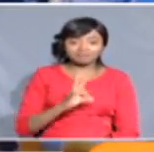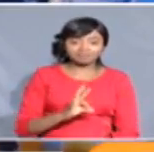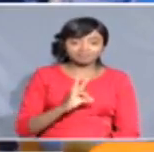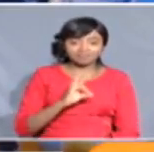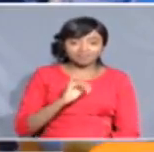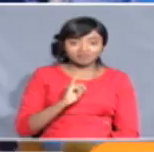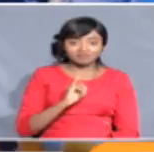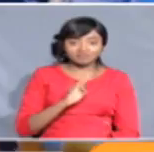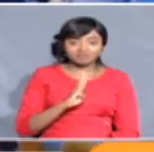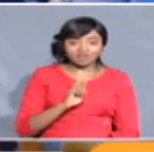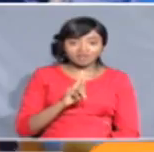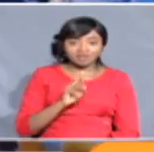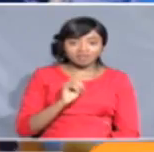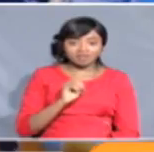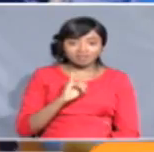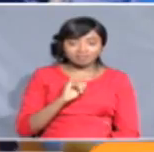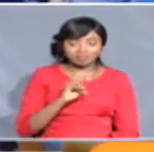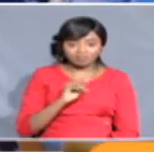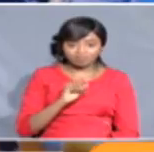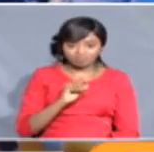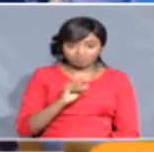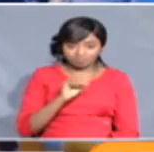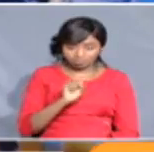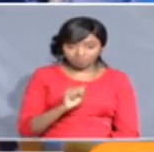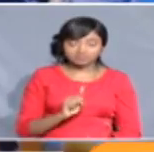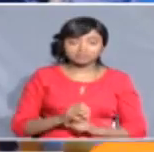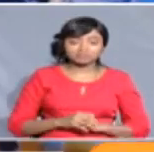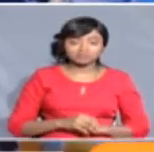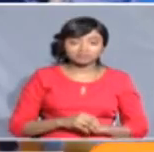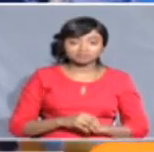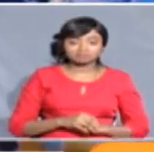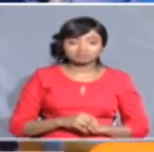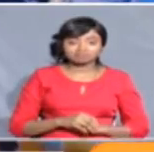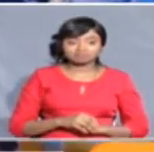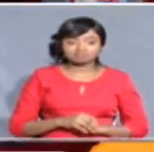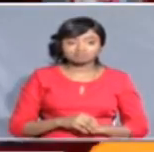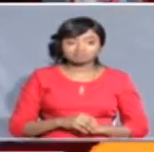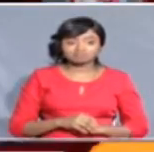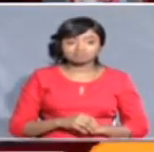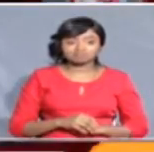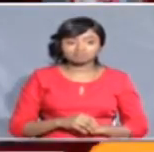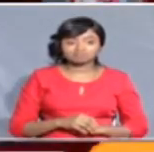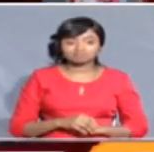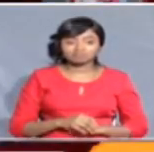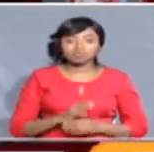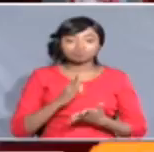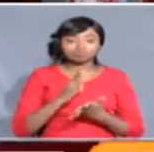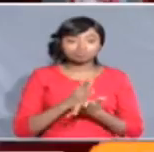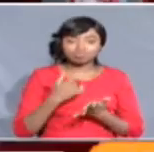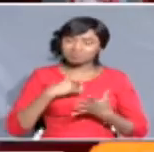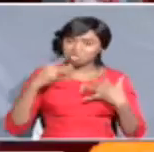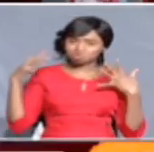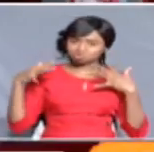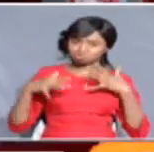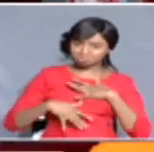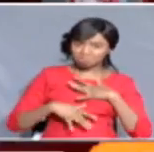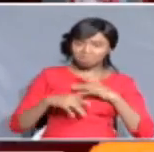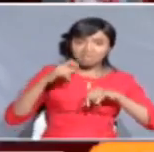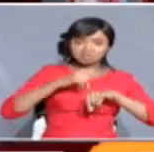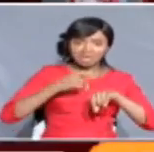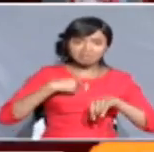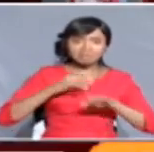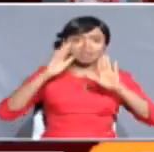it very difficult for you. So until I had them surgically removed, that was a very difficult challenge. I was actually shocked when I was